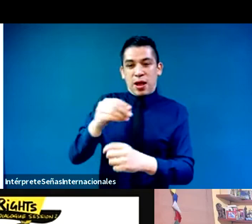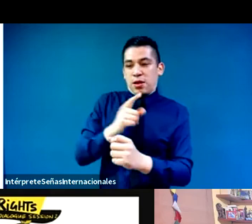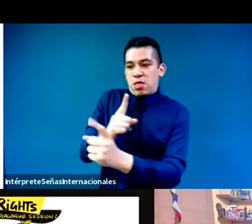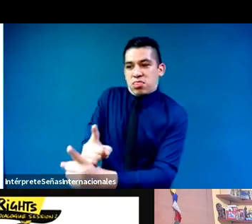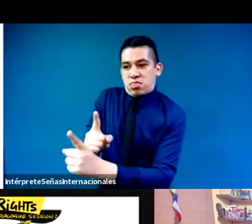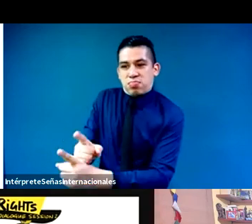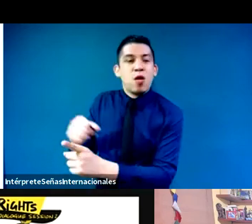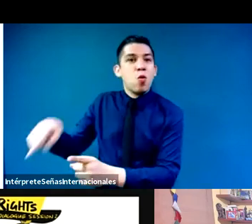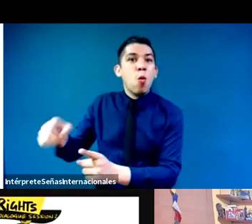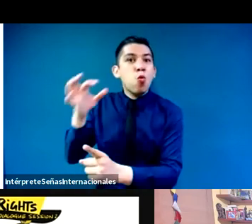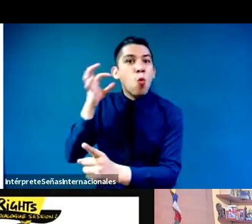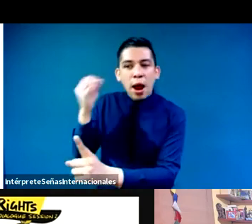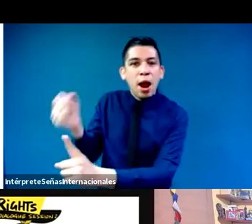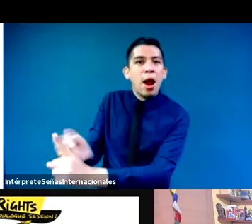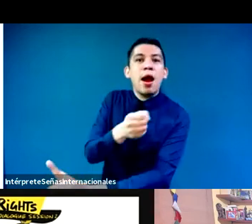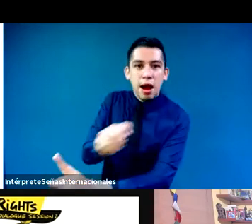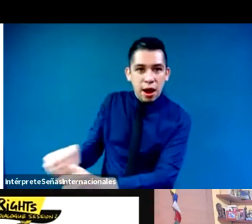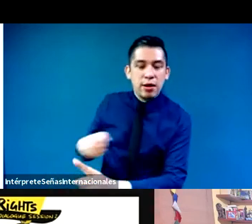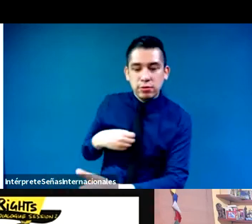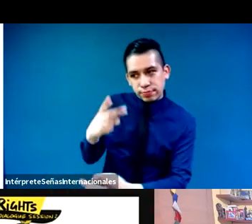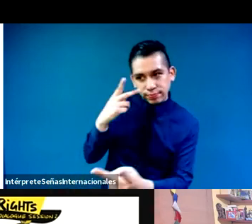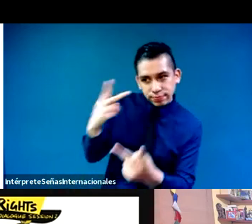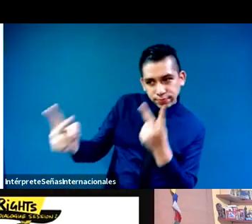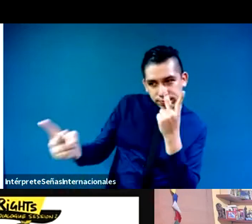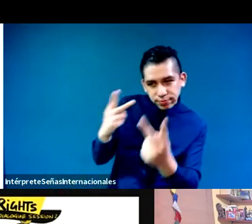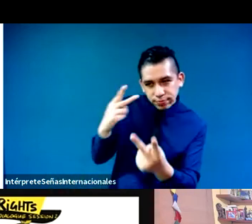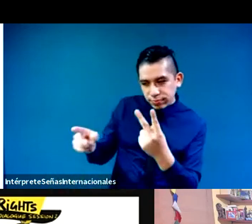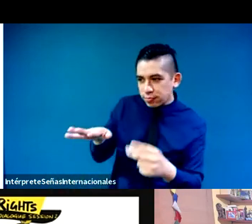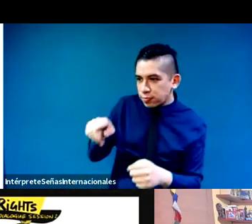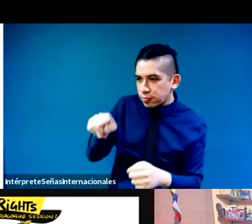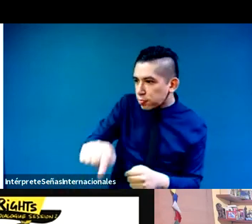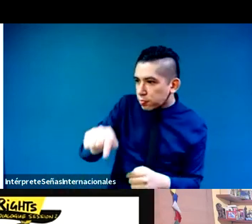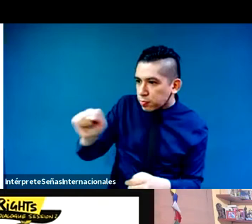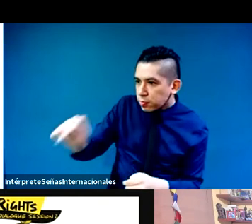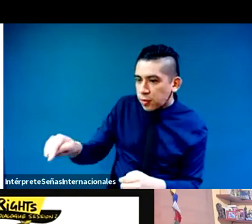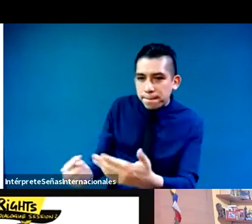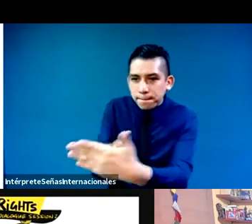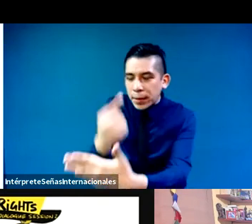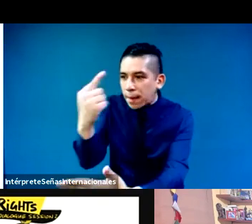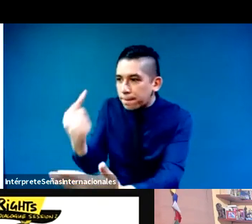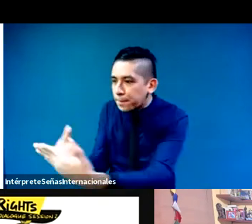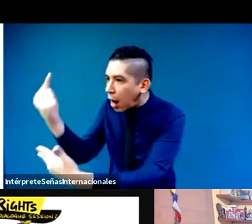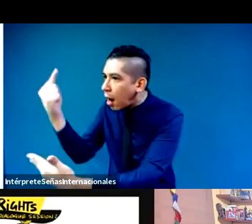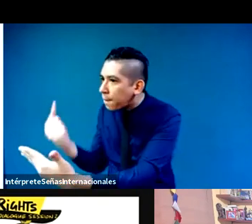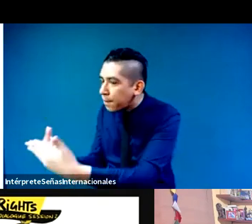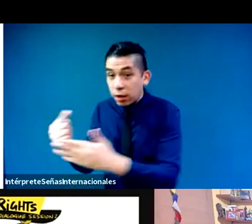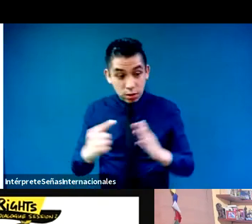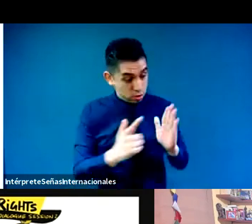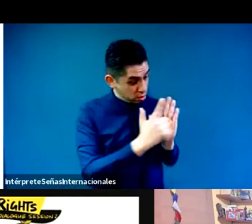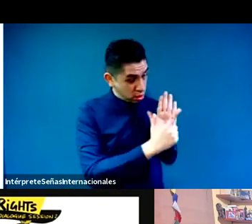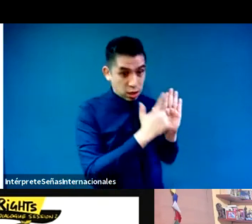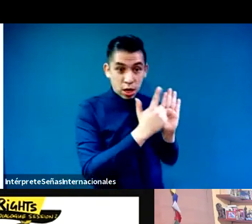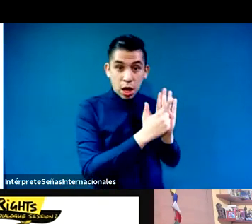explicitly prohibits sexual harassment and violence at work. The ratification and application at national level of ILO